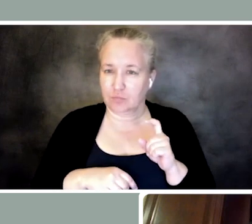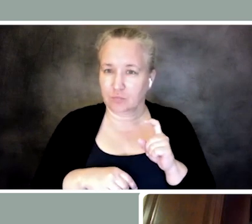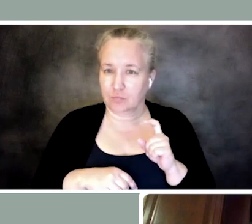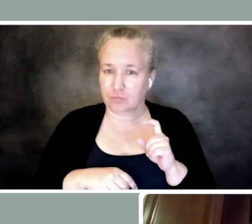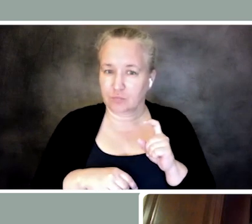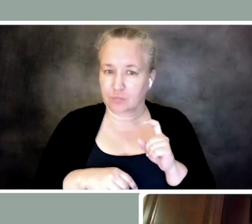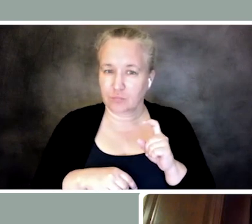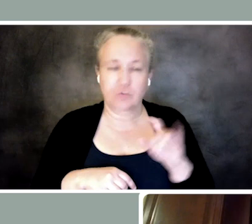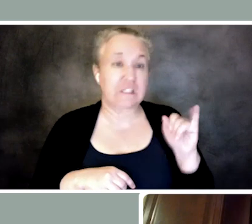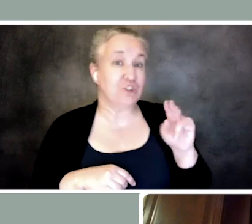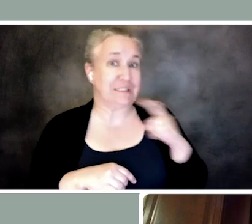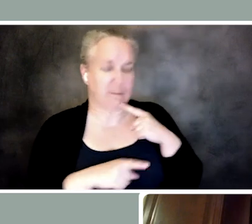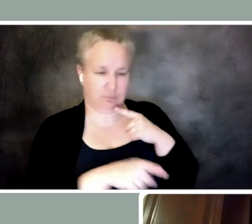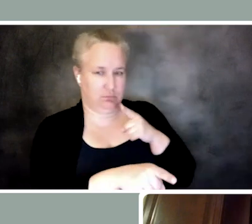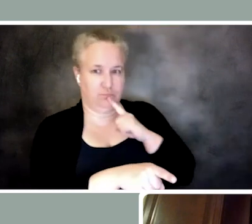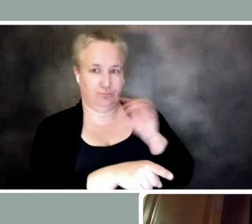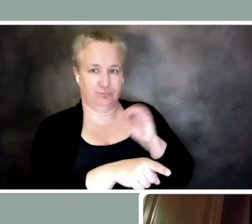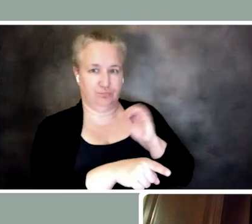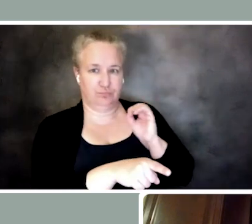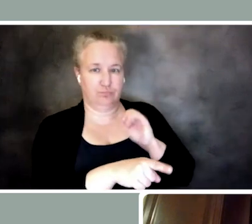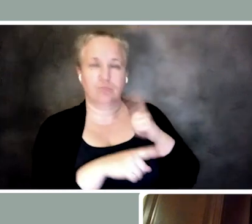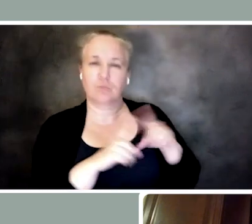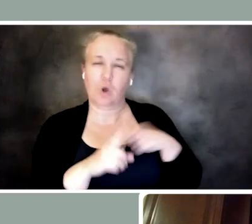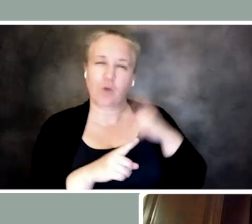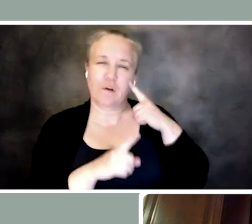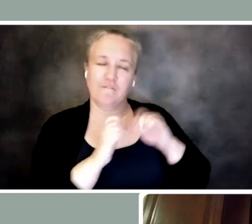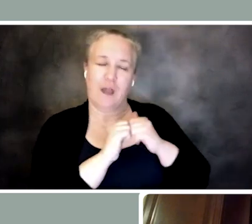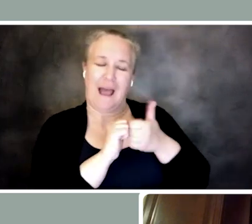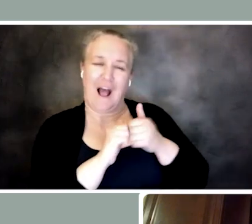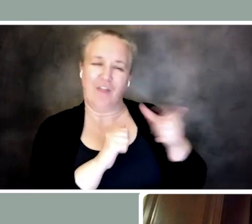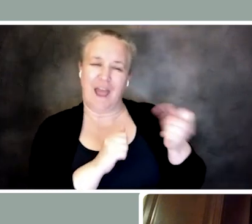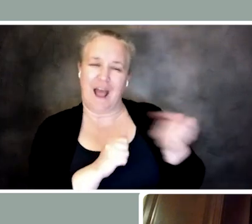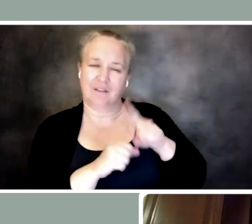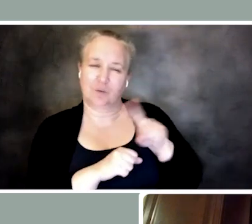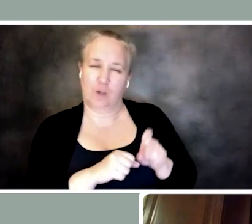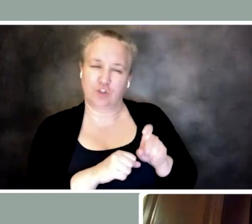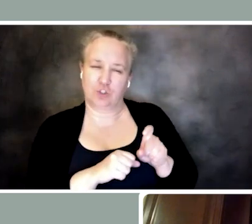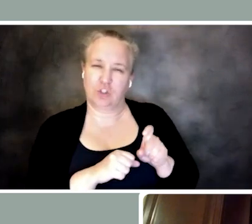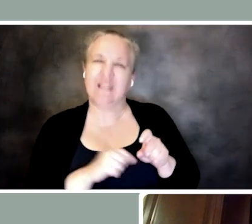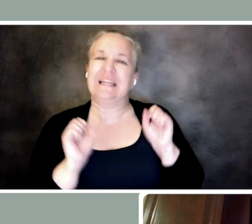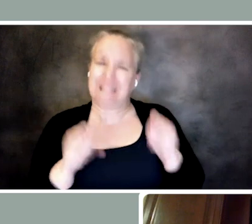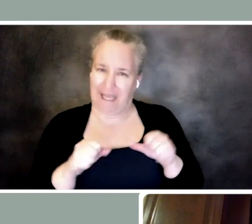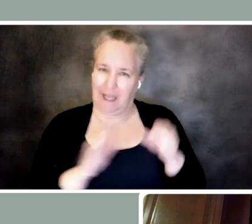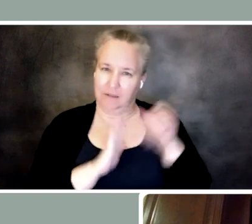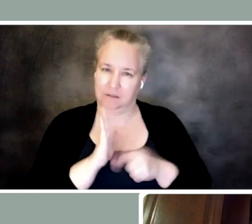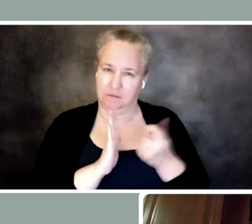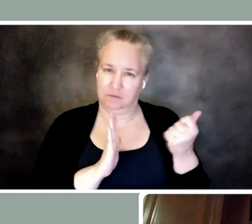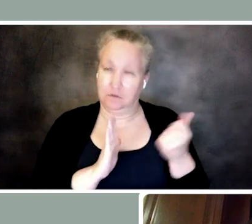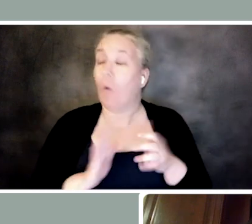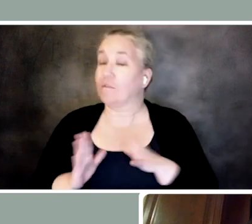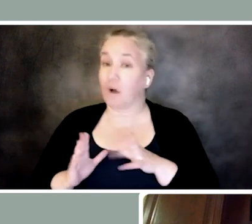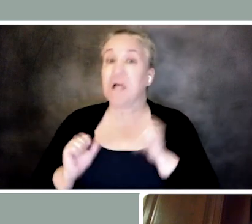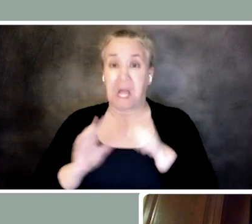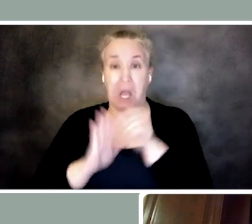They didn't say, but I would think just from the way the question was asked that it could be removed with surgery. Right. If it can be removed with surgery,